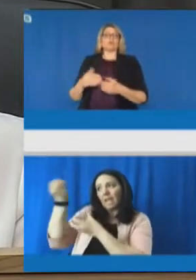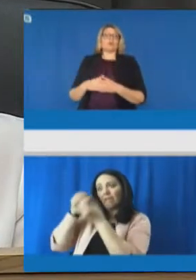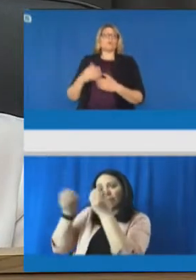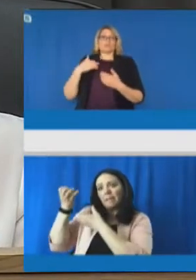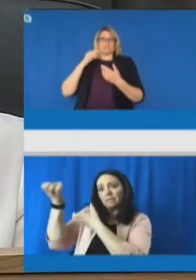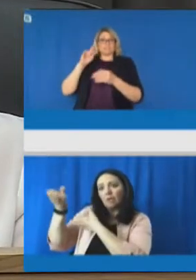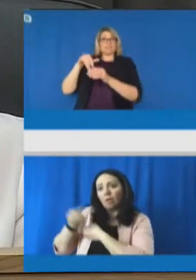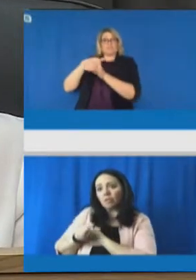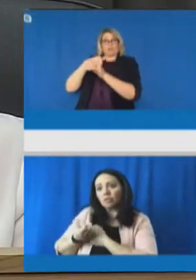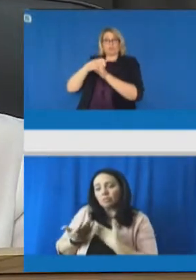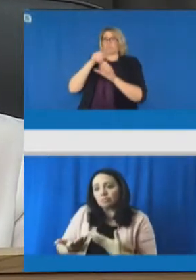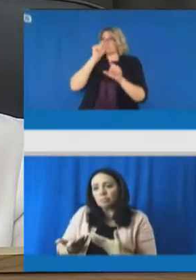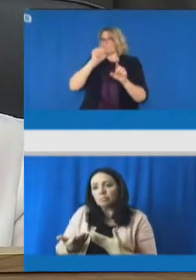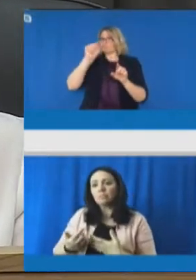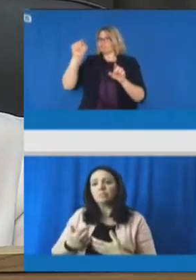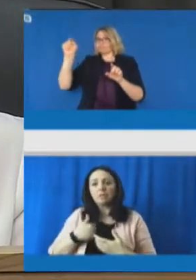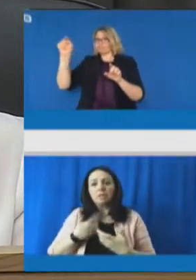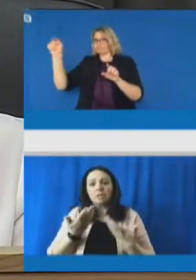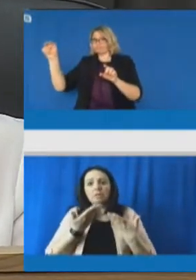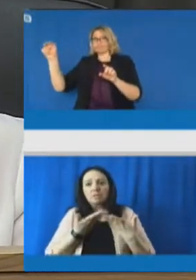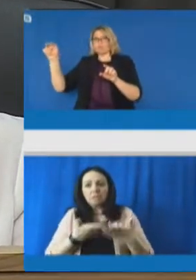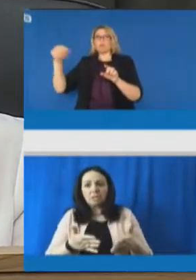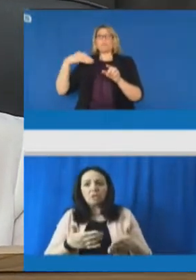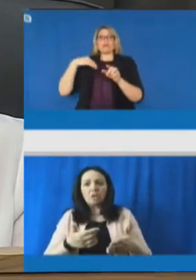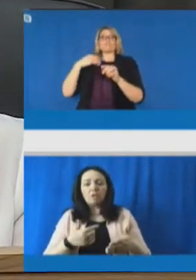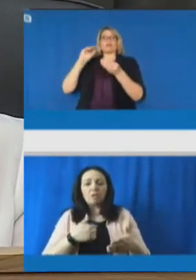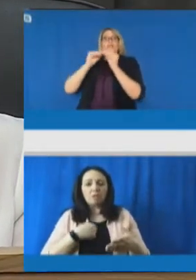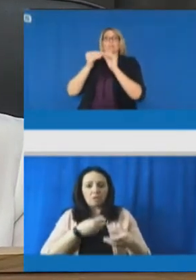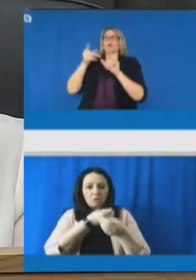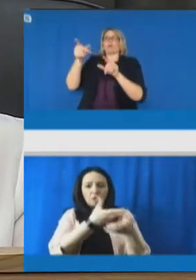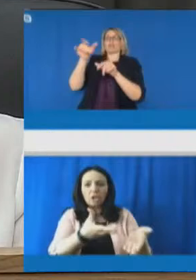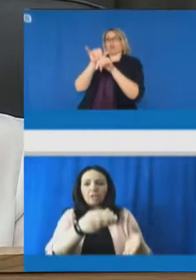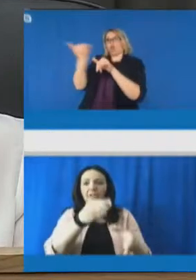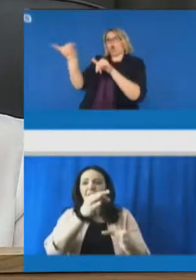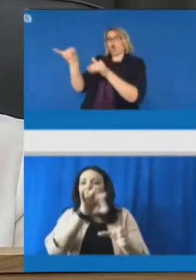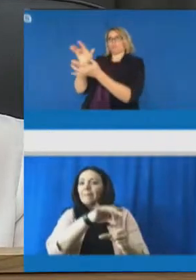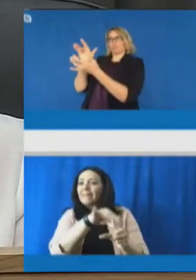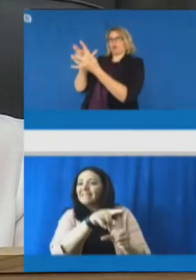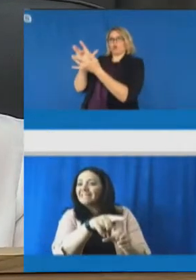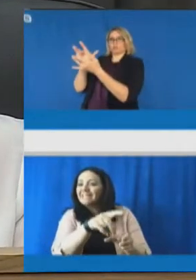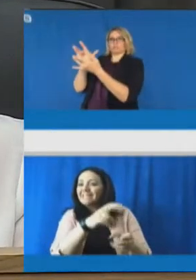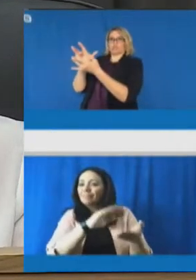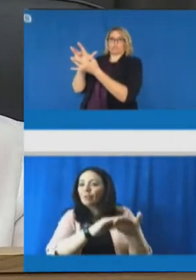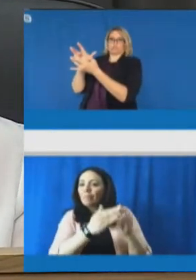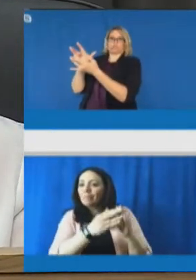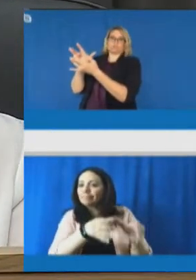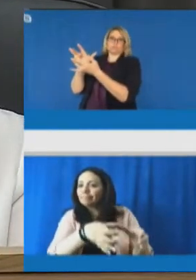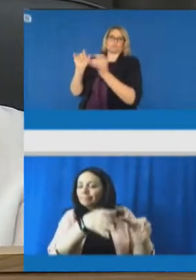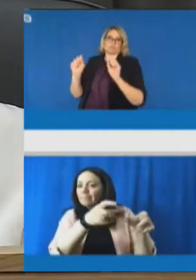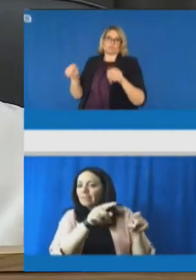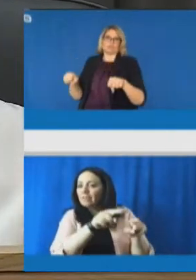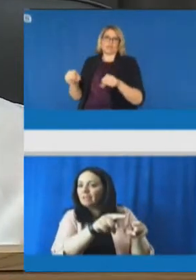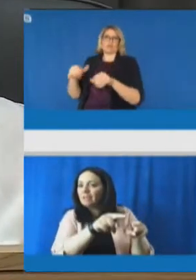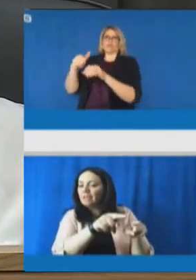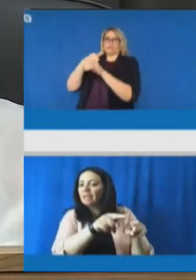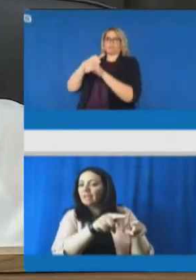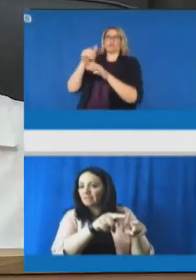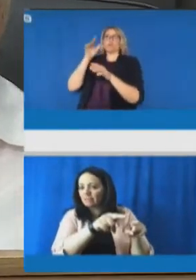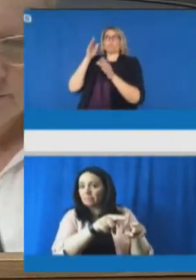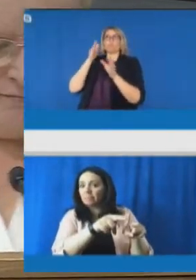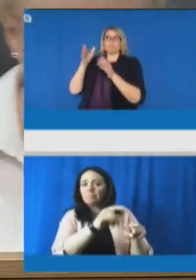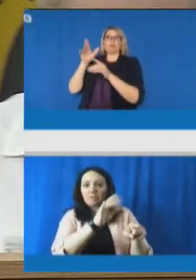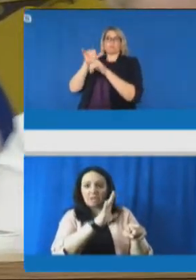and so. I can only assume that the vaccine deliveries will be there very soon. Can I just